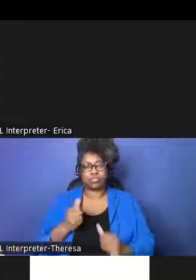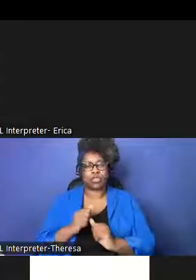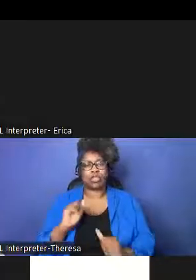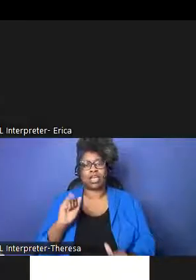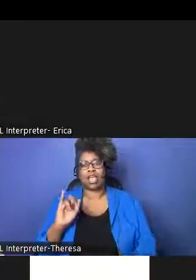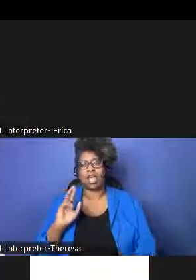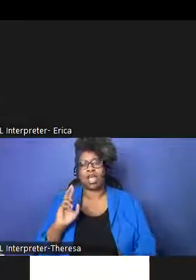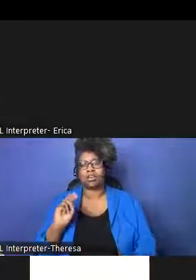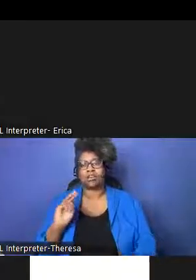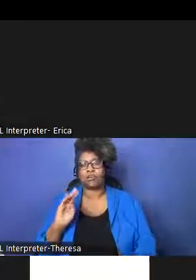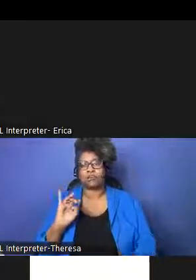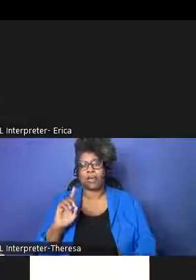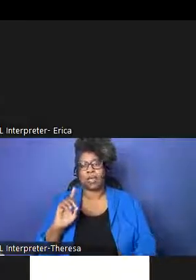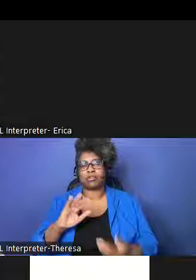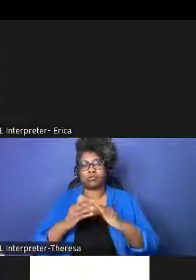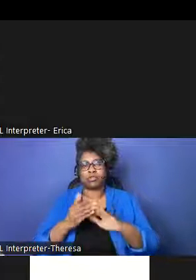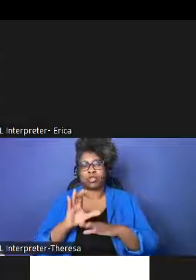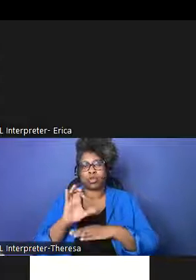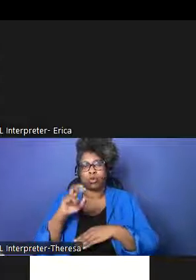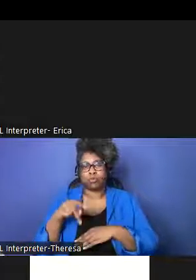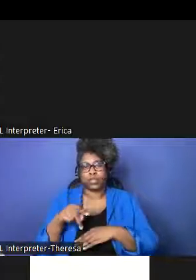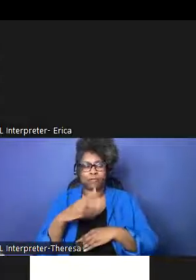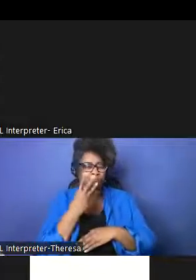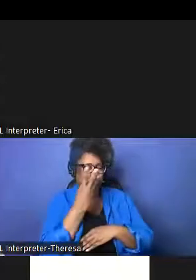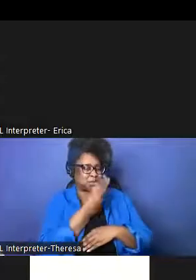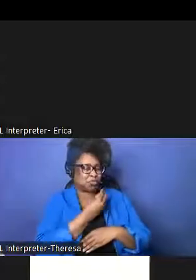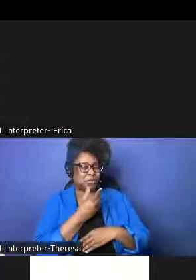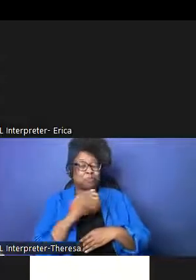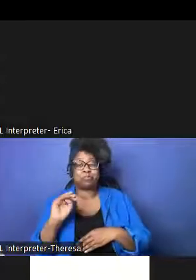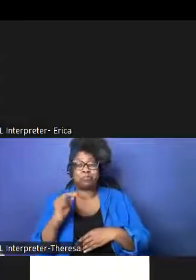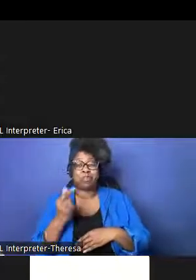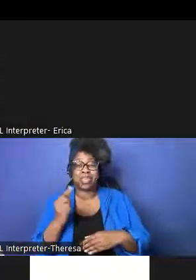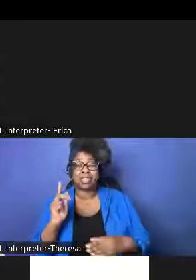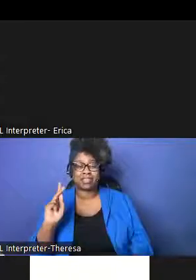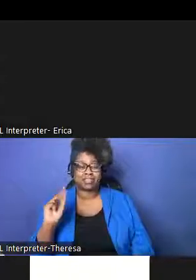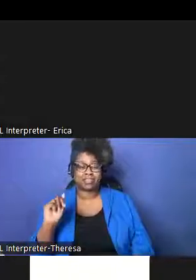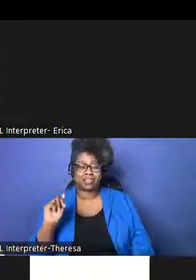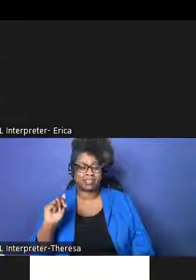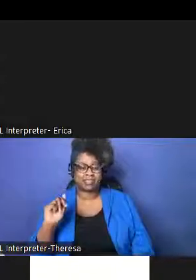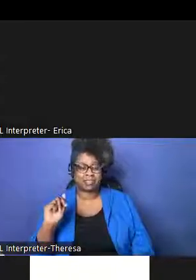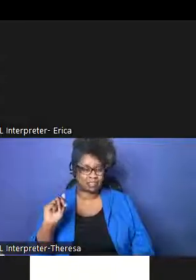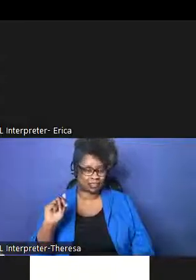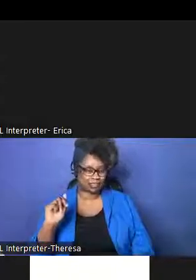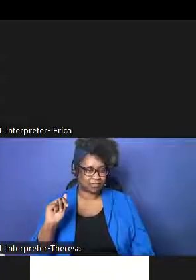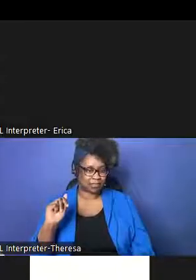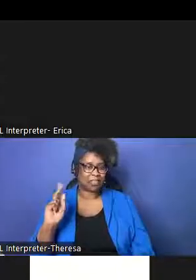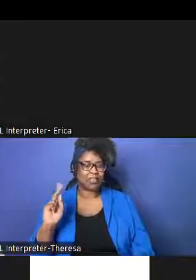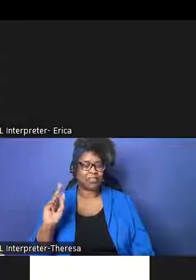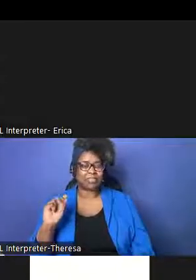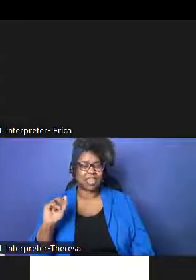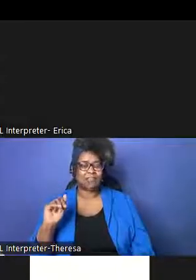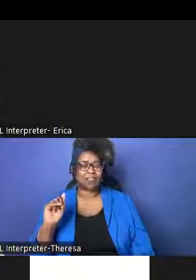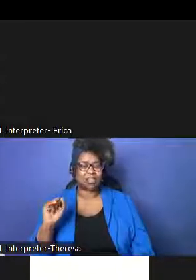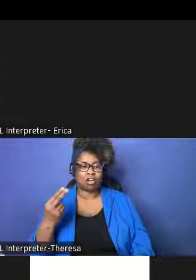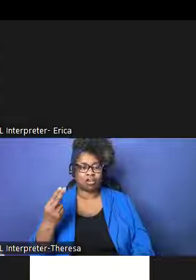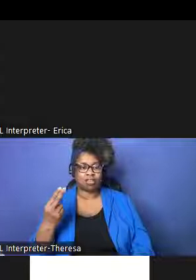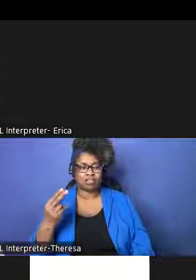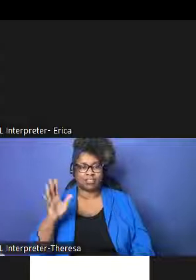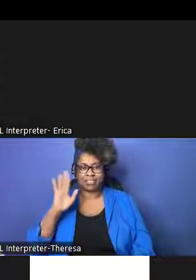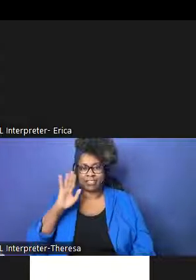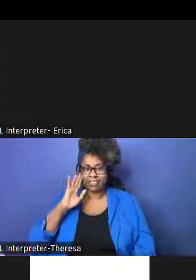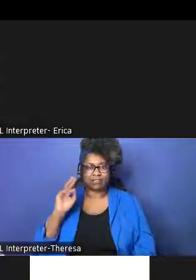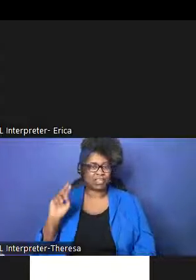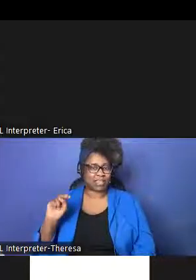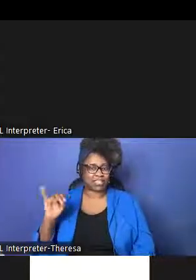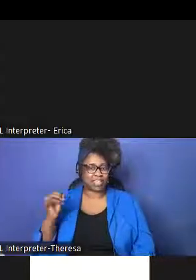Corporation. Beautiful. And we have Meg Kavanaugh on the line with NJDEP. Hi, everyone. I'm